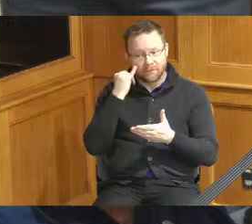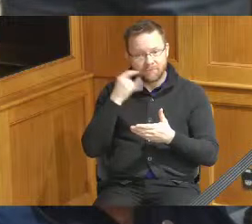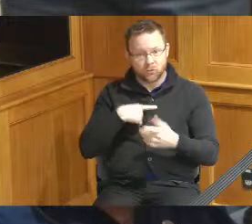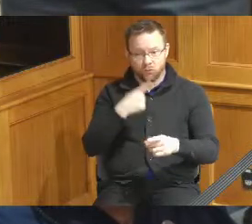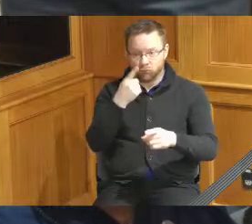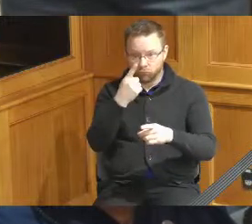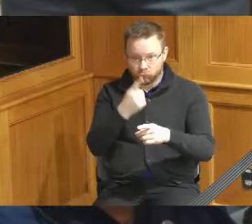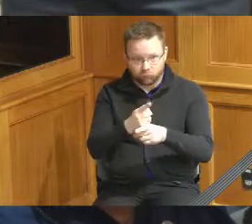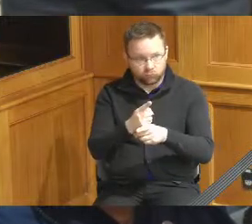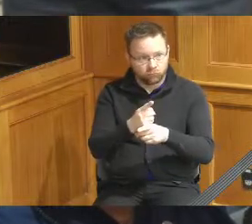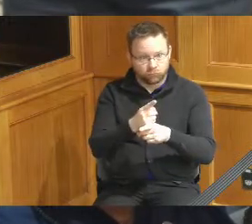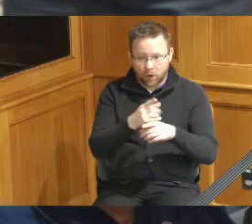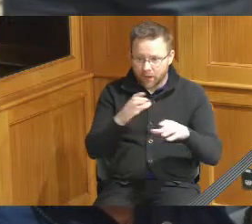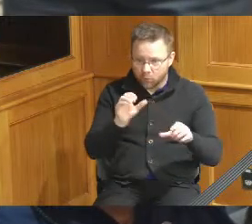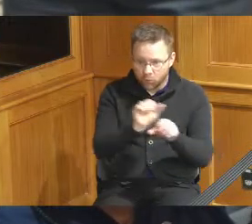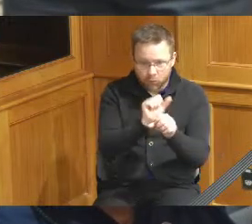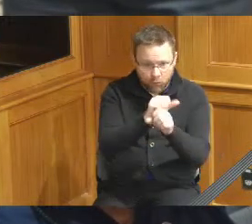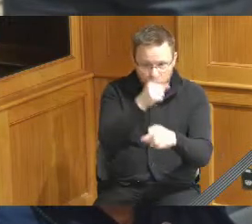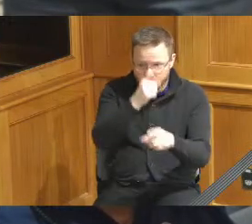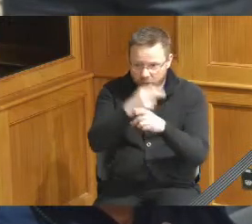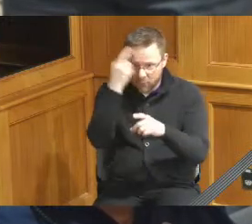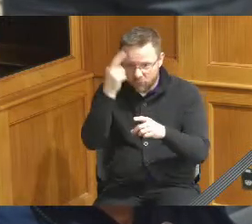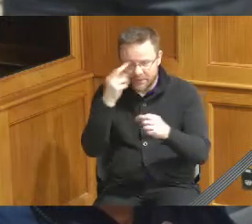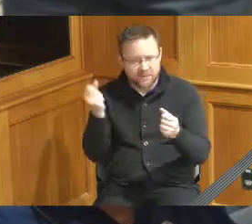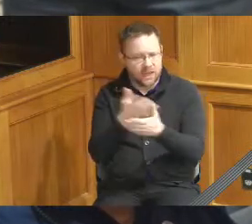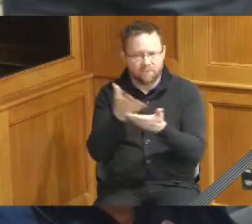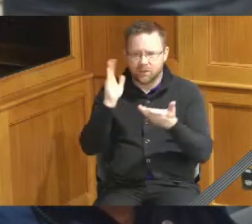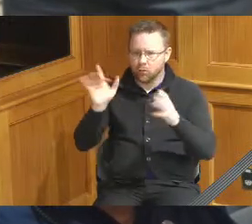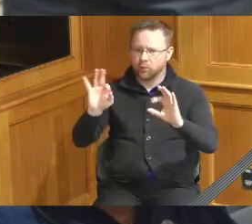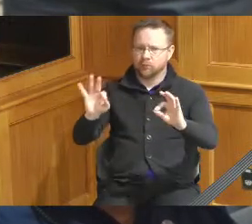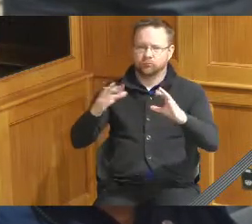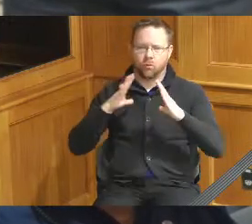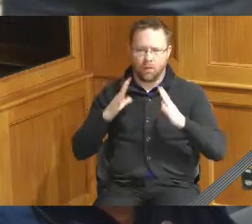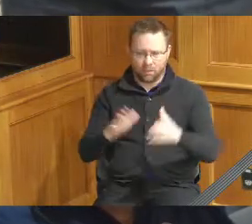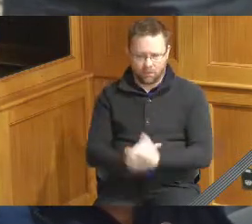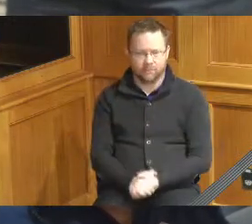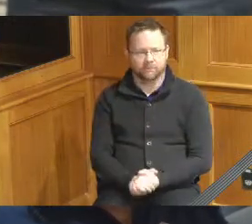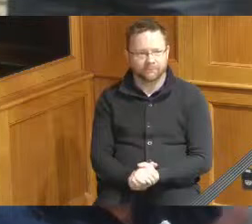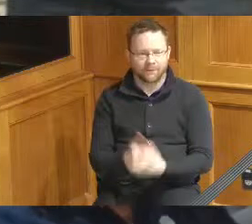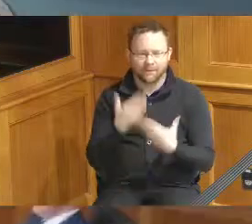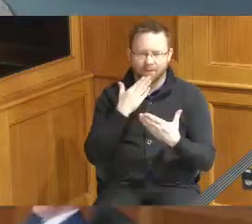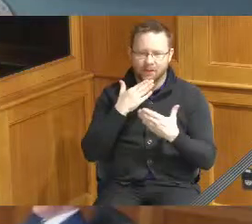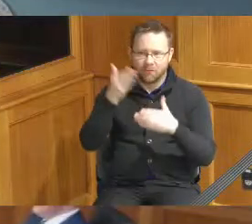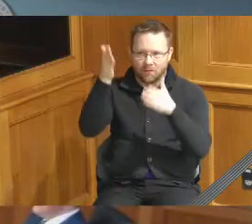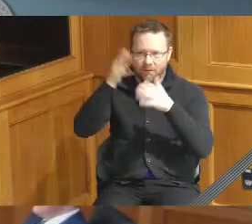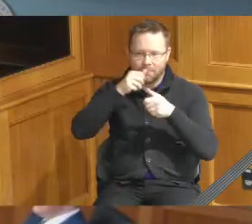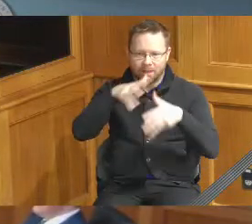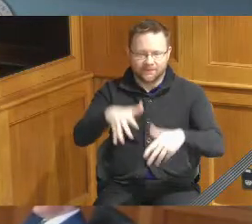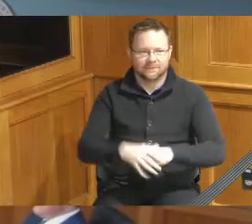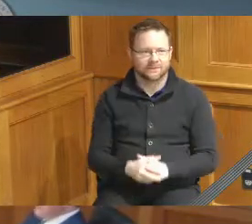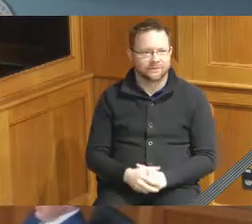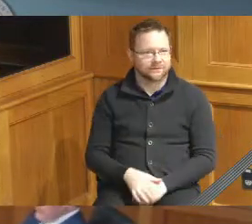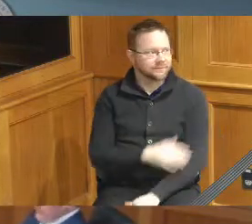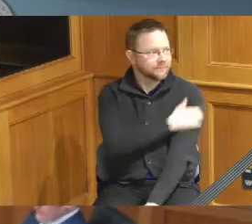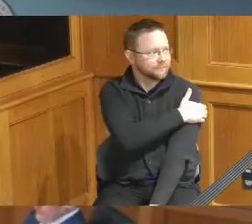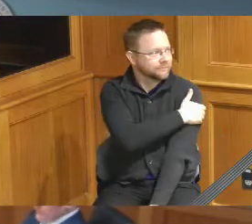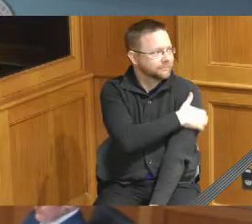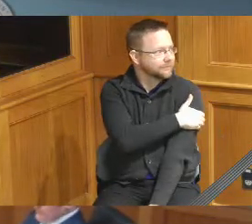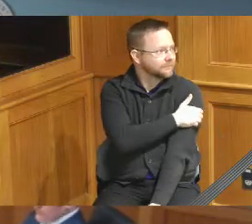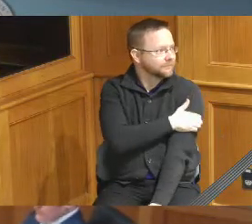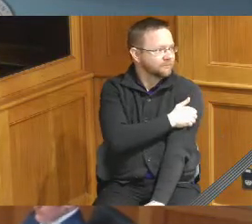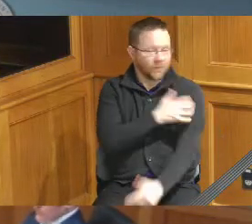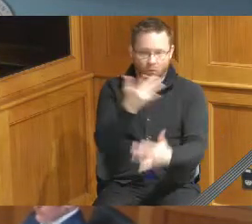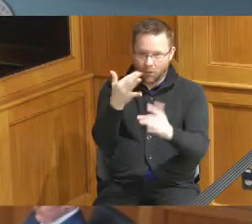right reasons, all will be well. Thank you so much. God bless. Yes. Thank you. Before you, hold on.